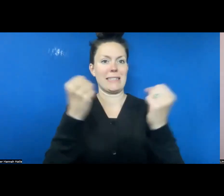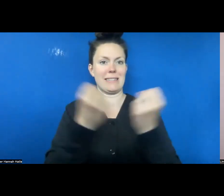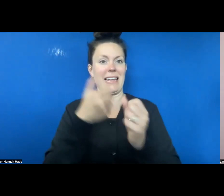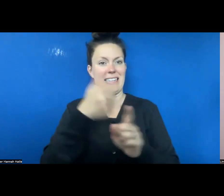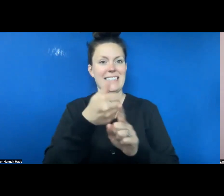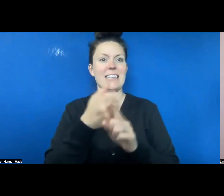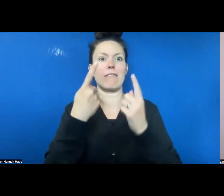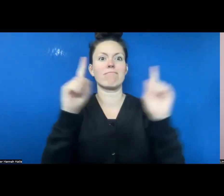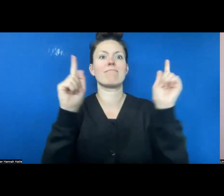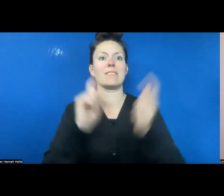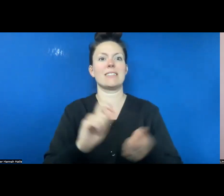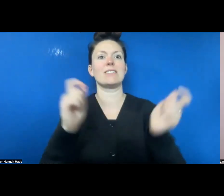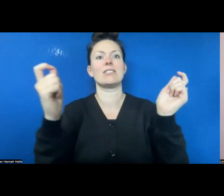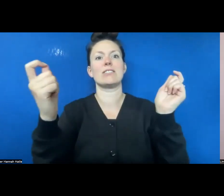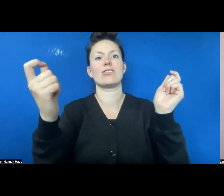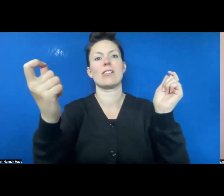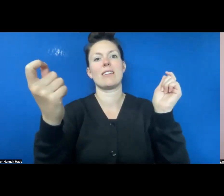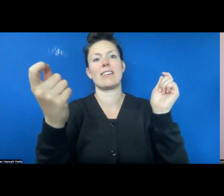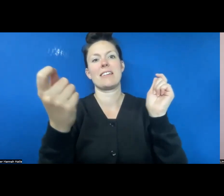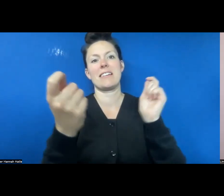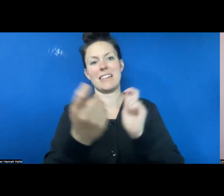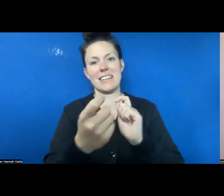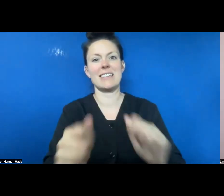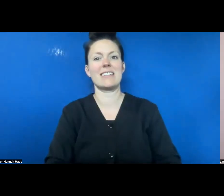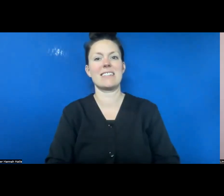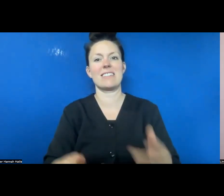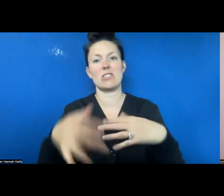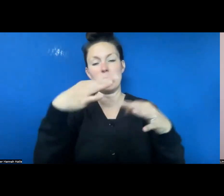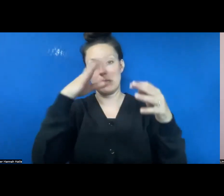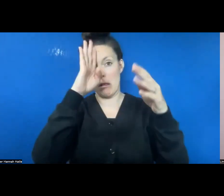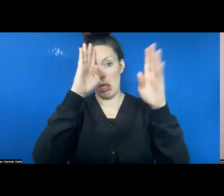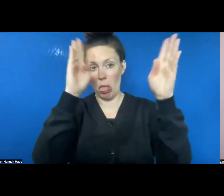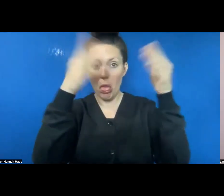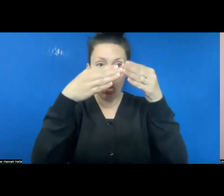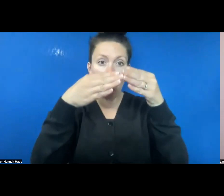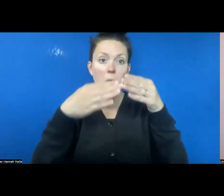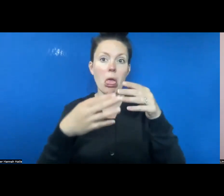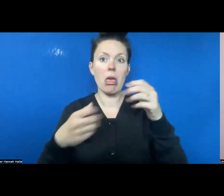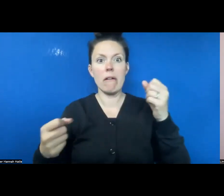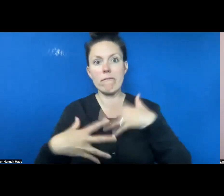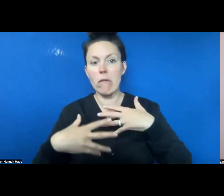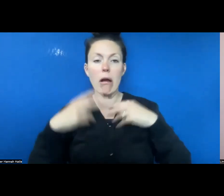right? Not being so close-minded and afraid all the time of everything.